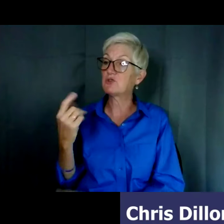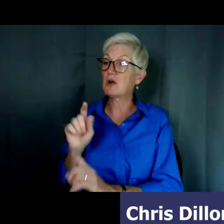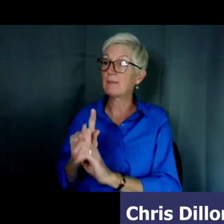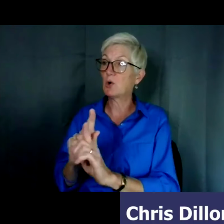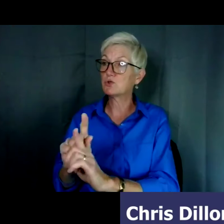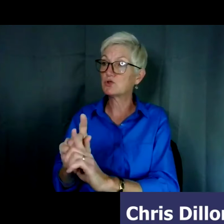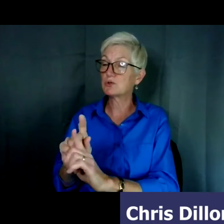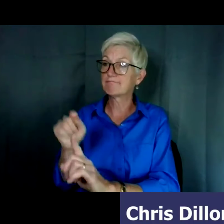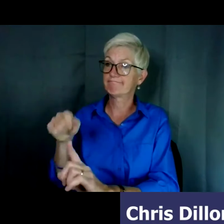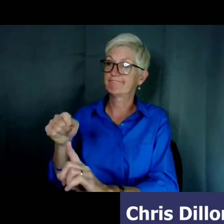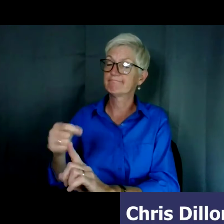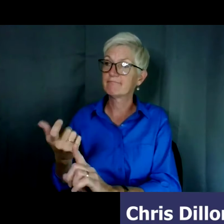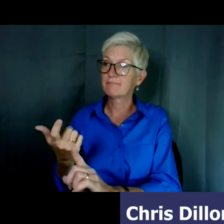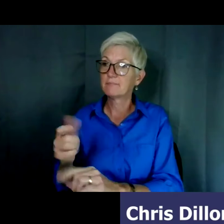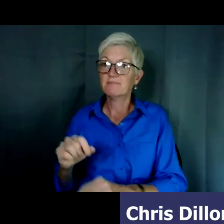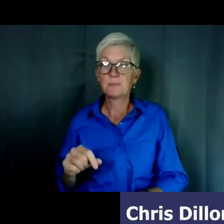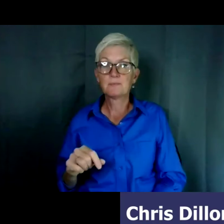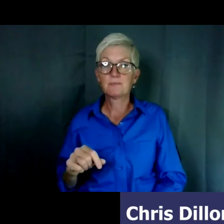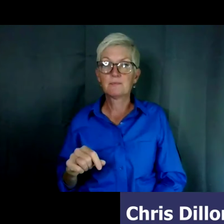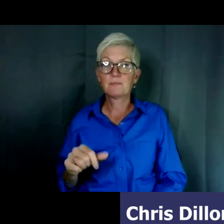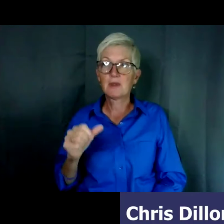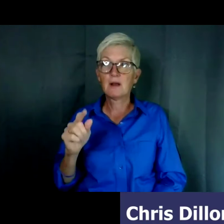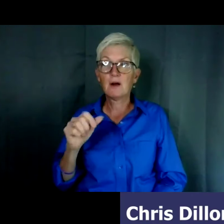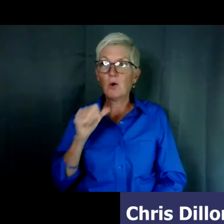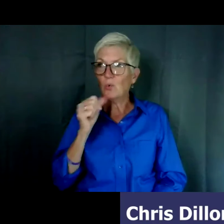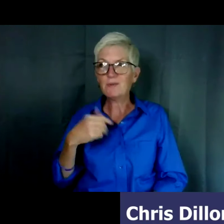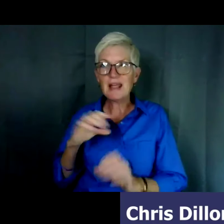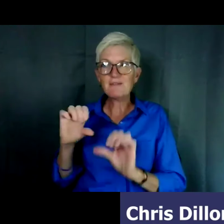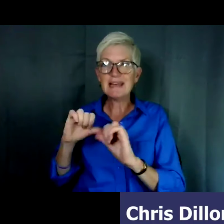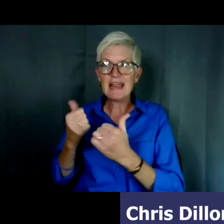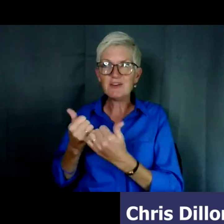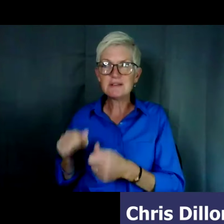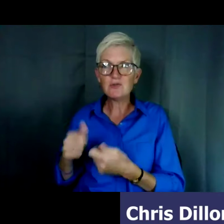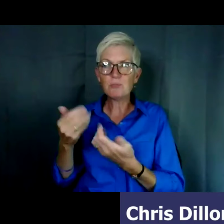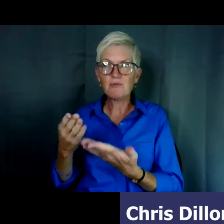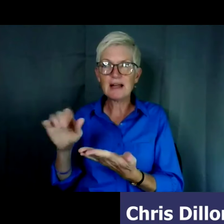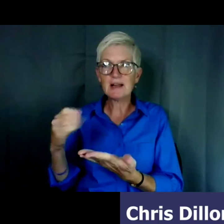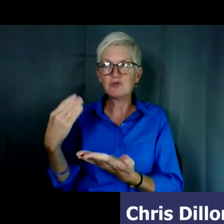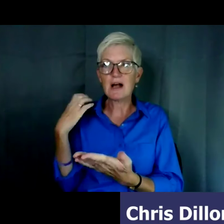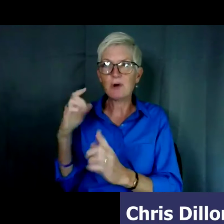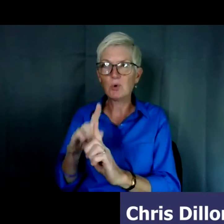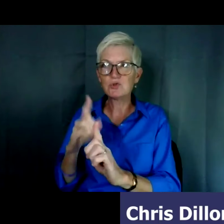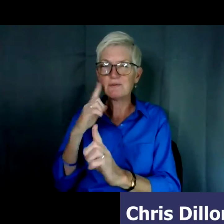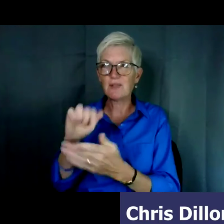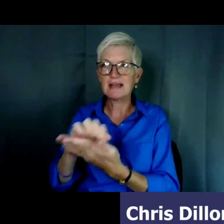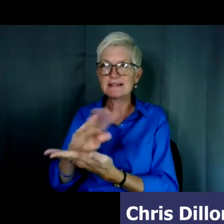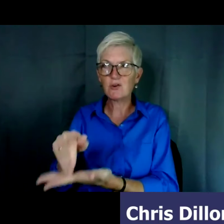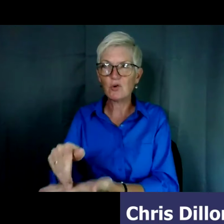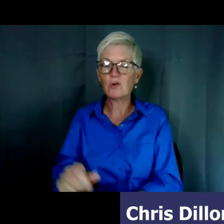since we don't have an agency that can do job coaching for that distribution